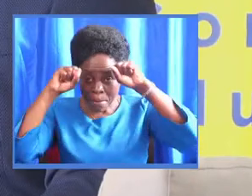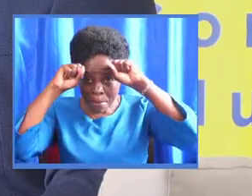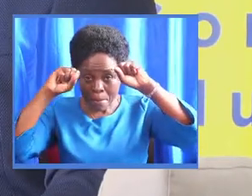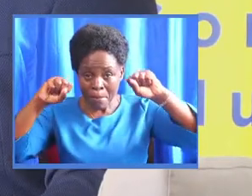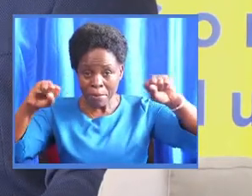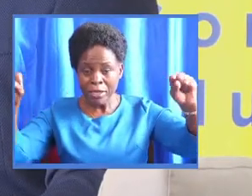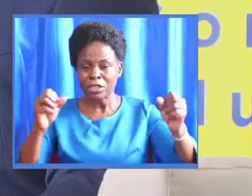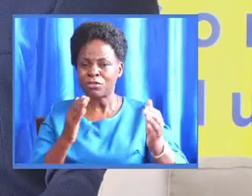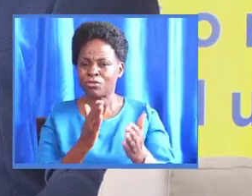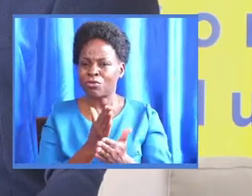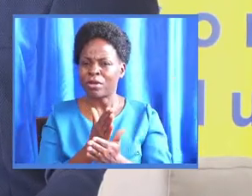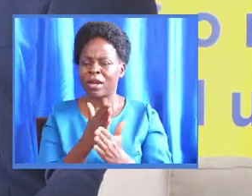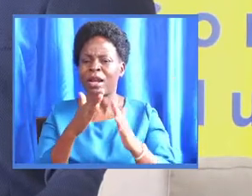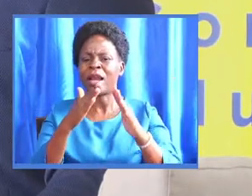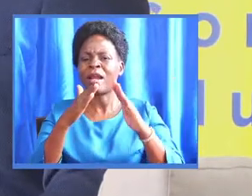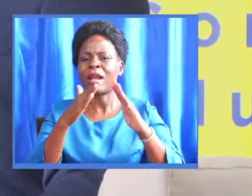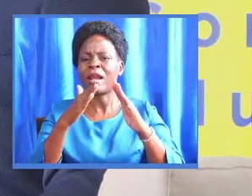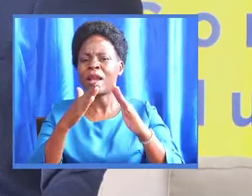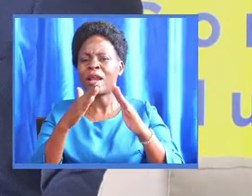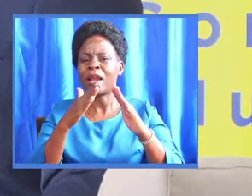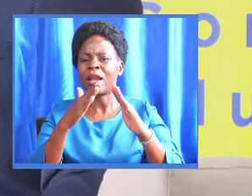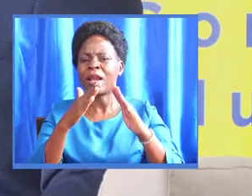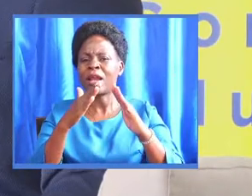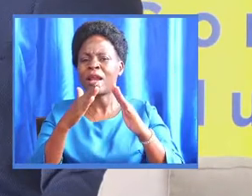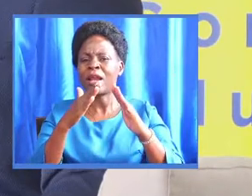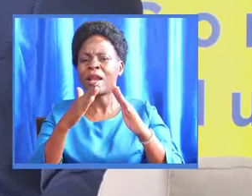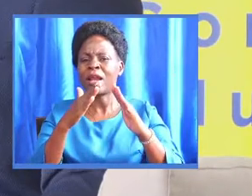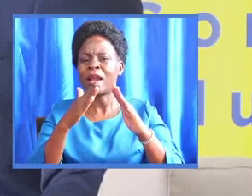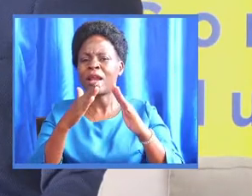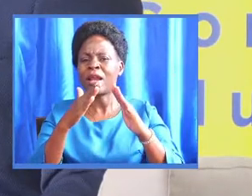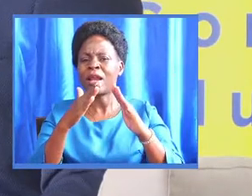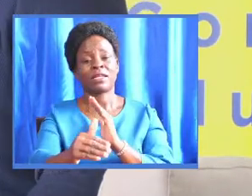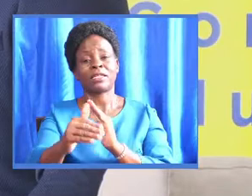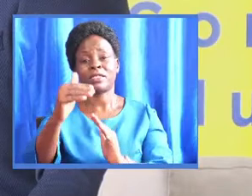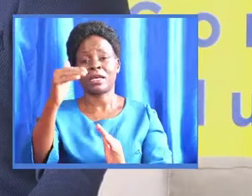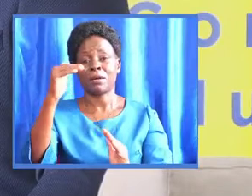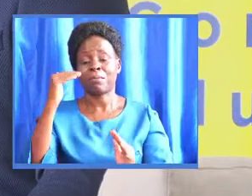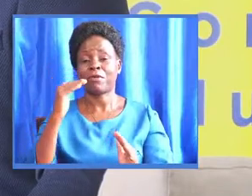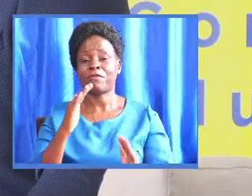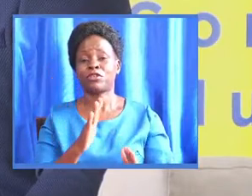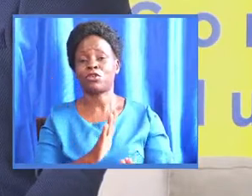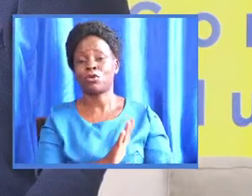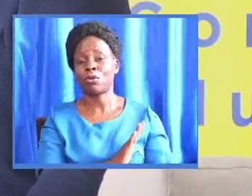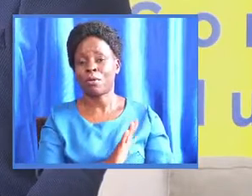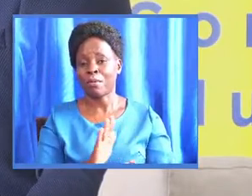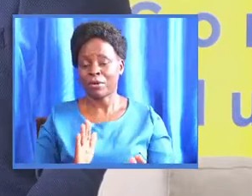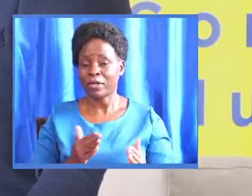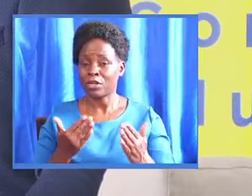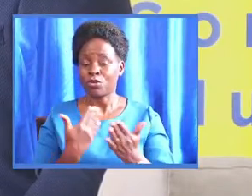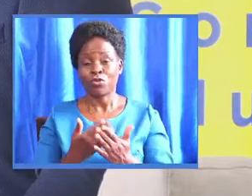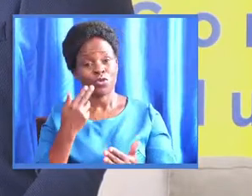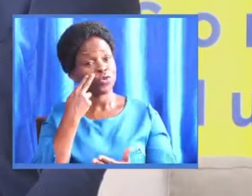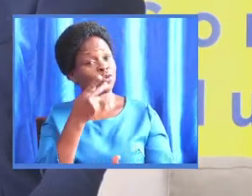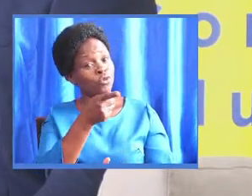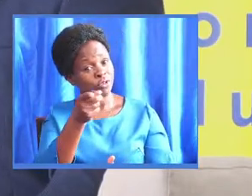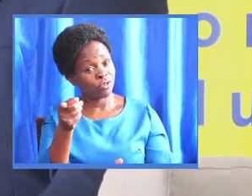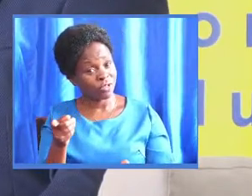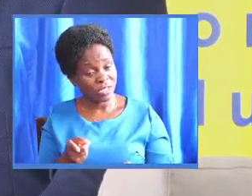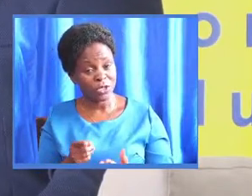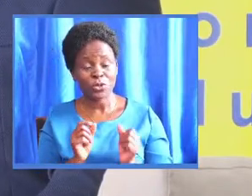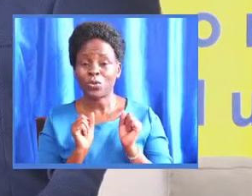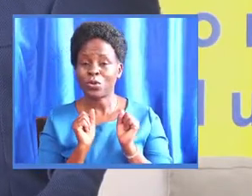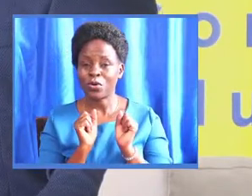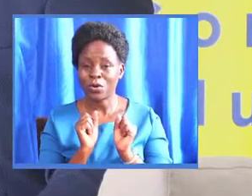Real Estate Agents in Uganda. That is a professional body. Good to see you. All